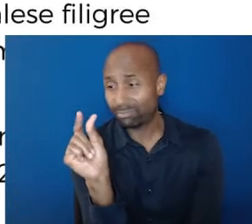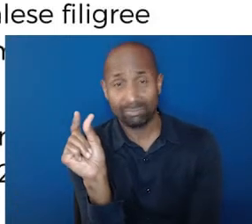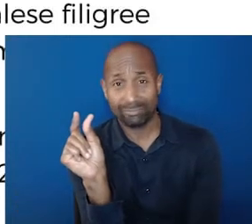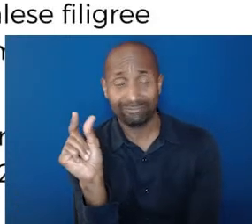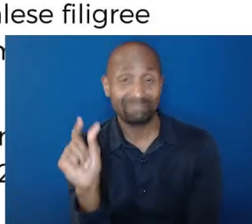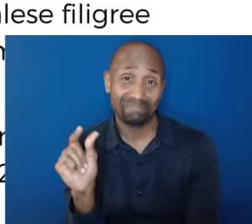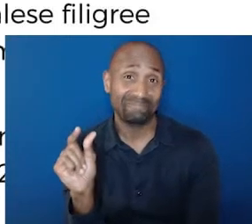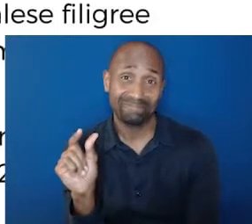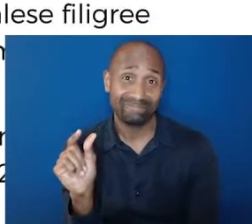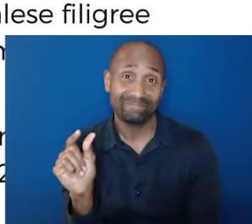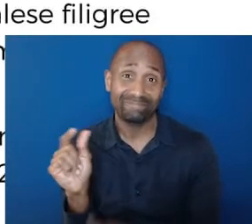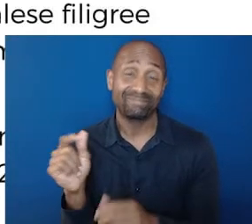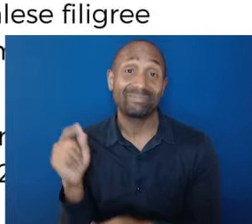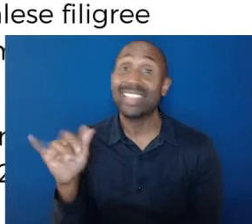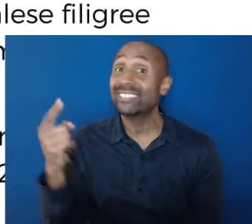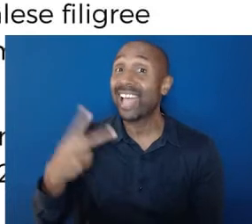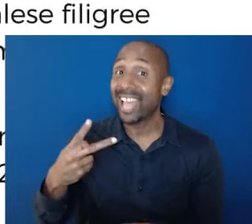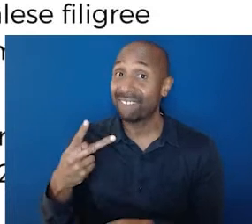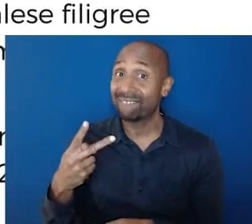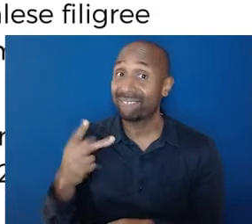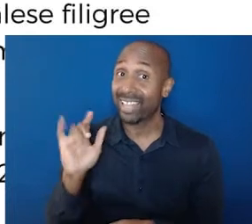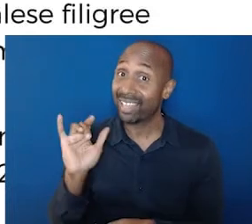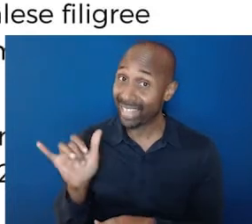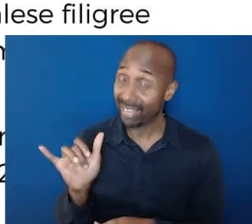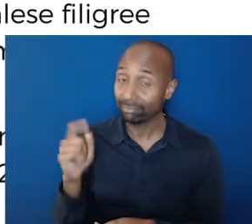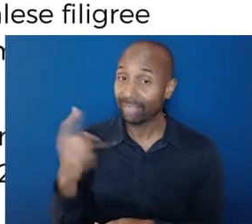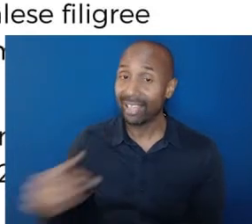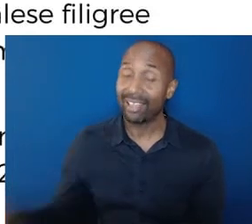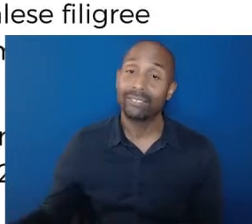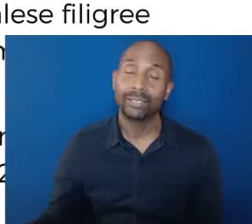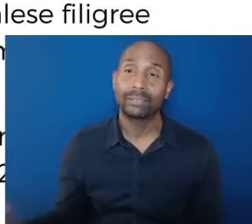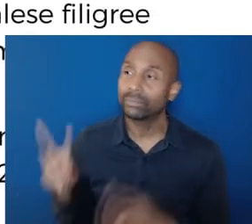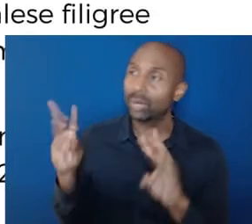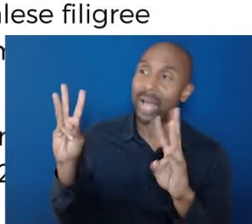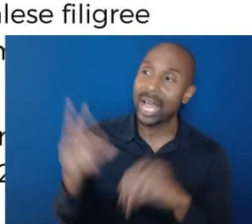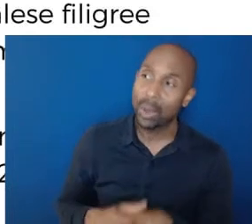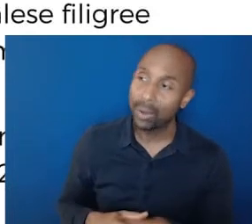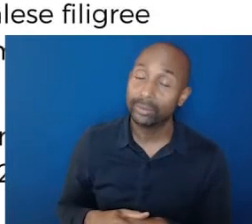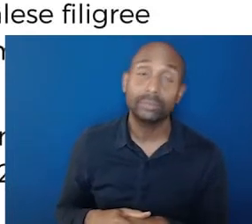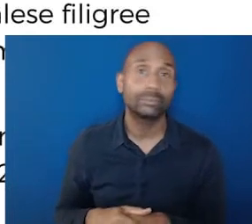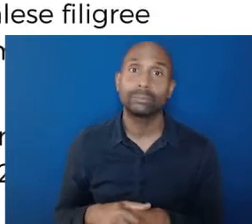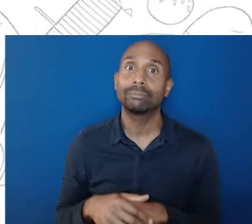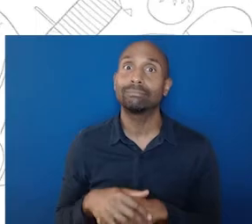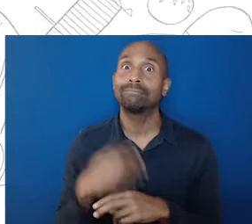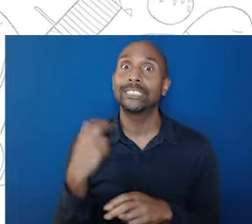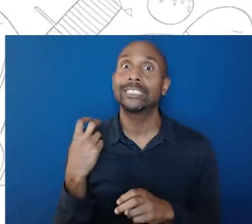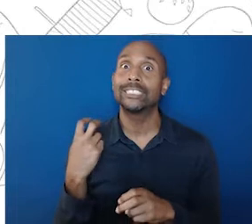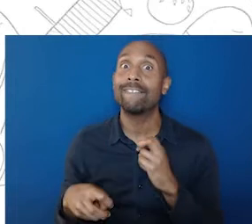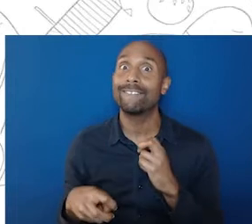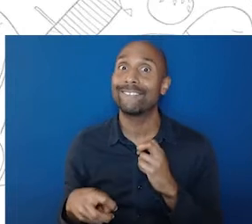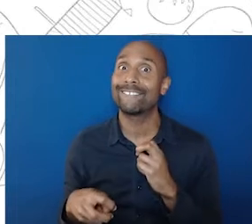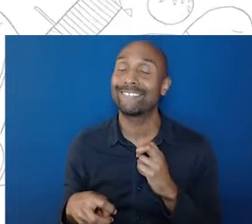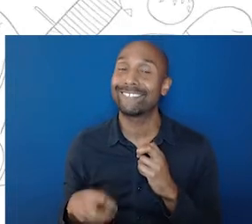small little, that half piece. And so it was so hard.